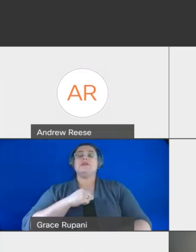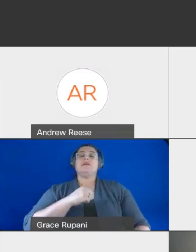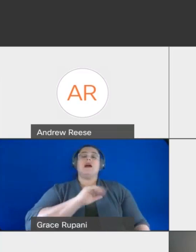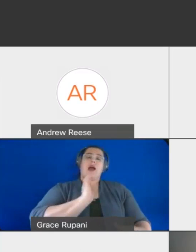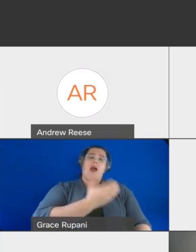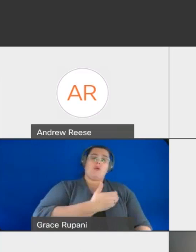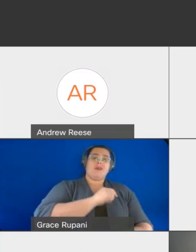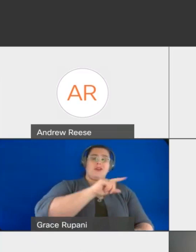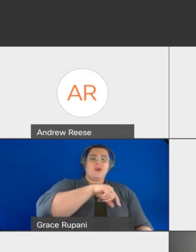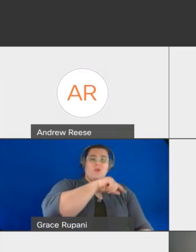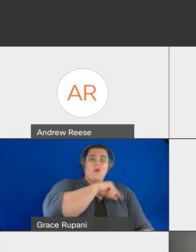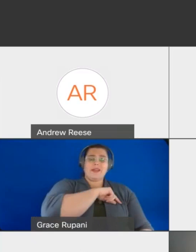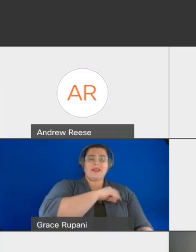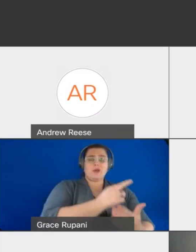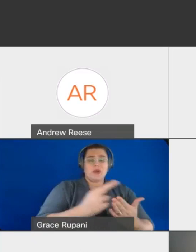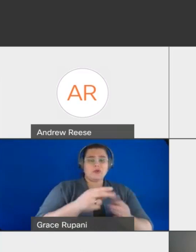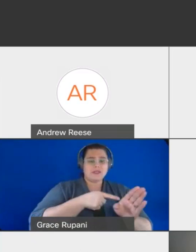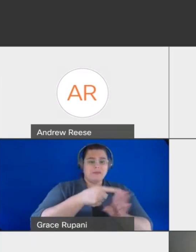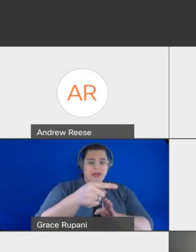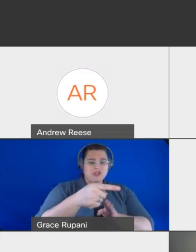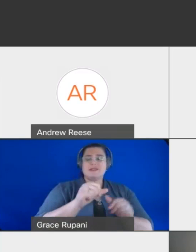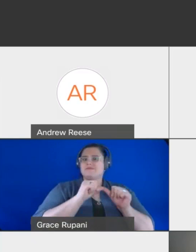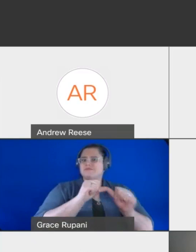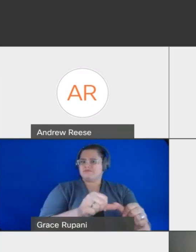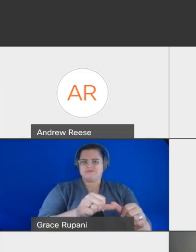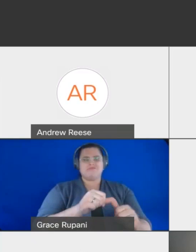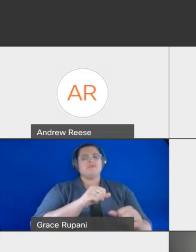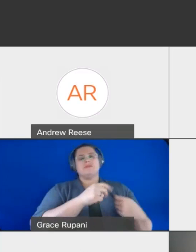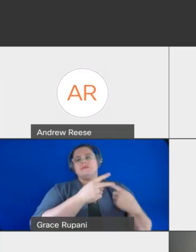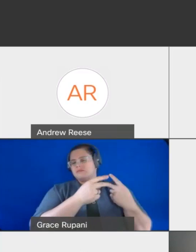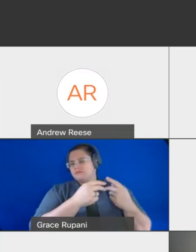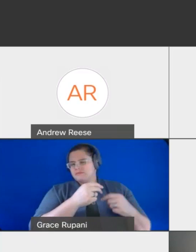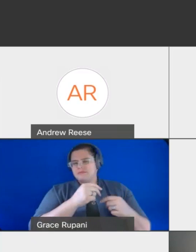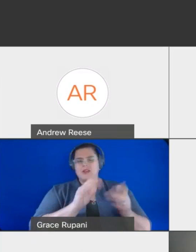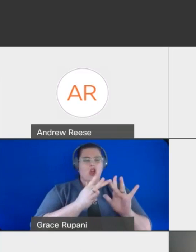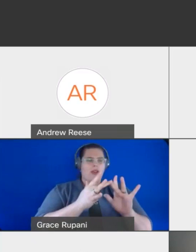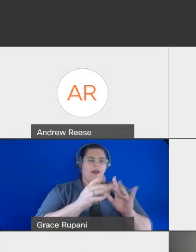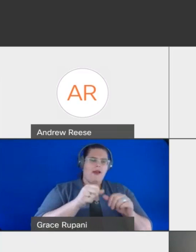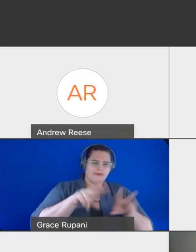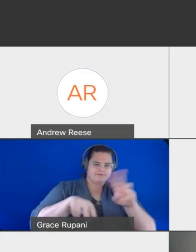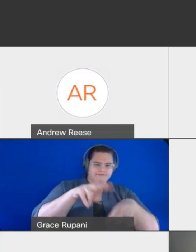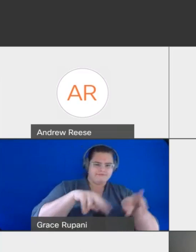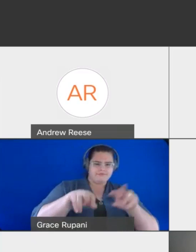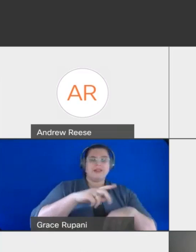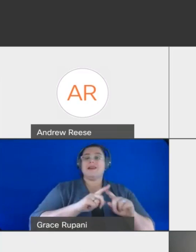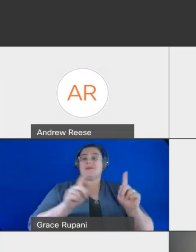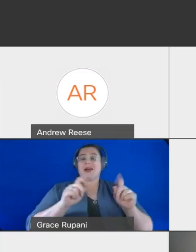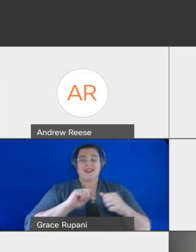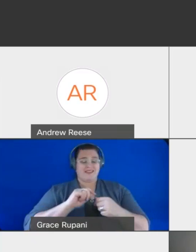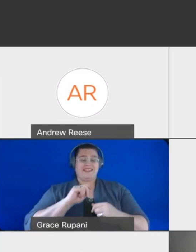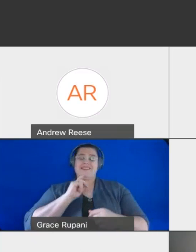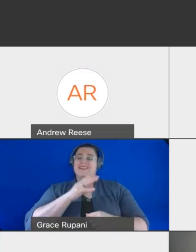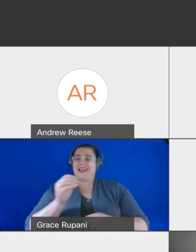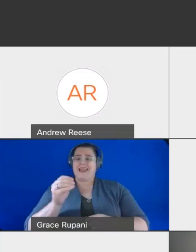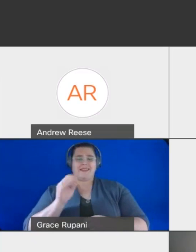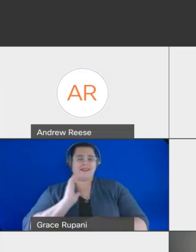coordinators are there. I know Quality Trust continues to do their monitoring. But I will say, when you go there in person, and I